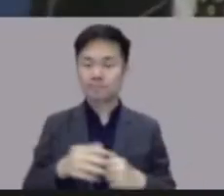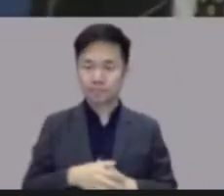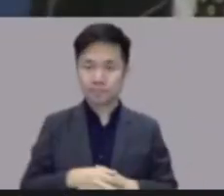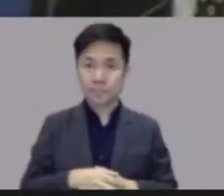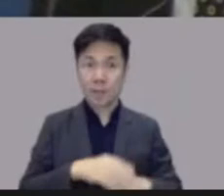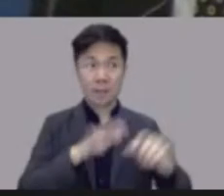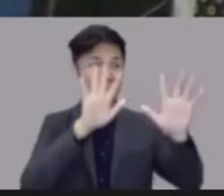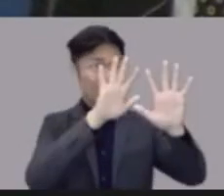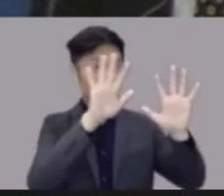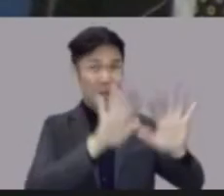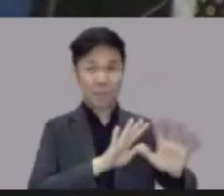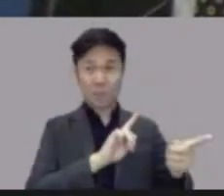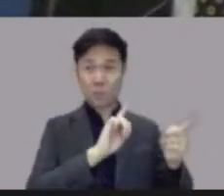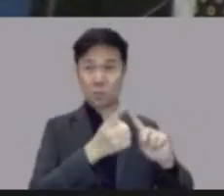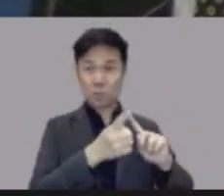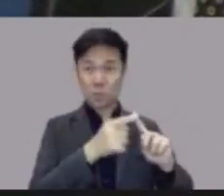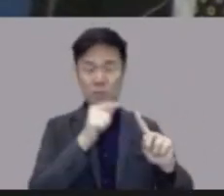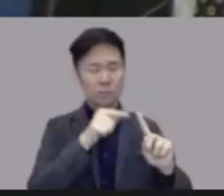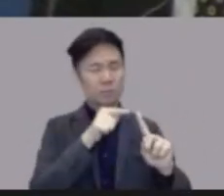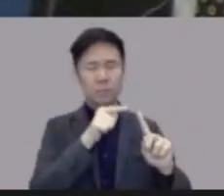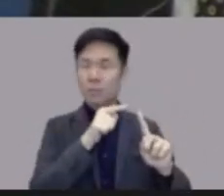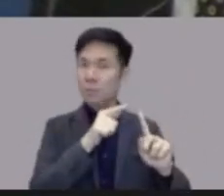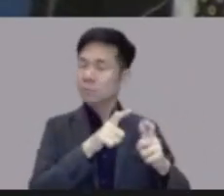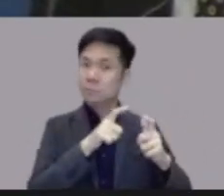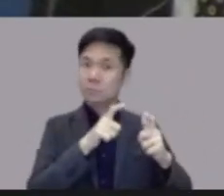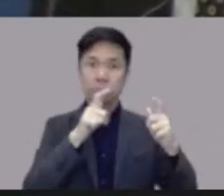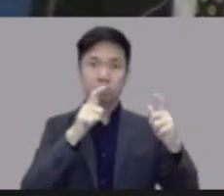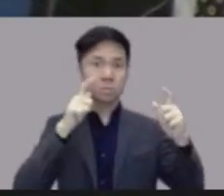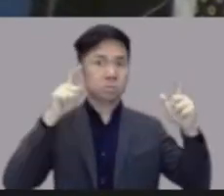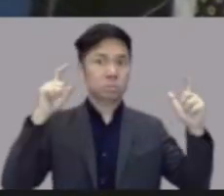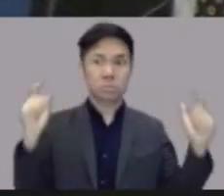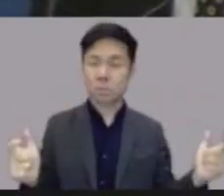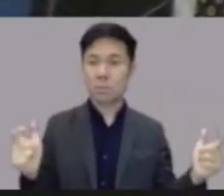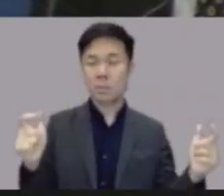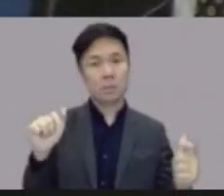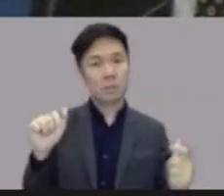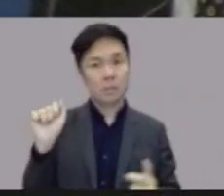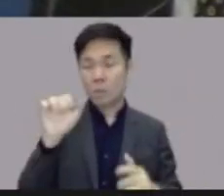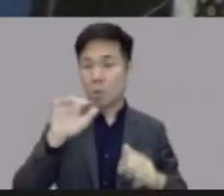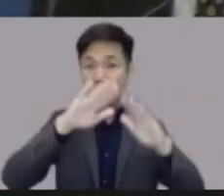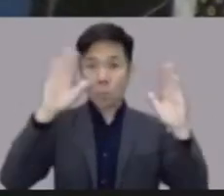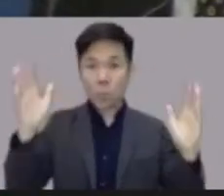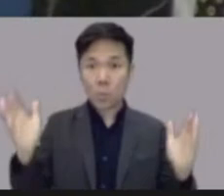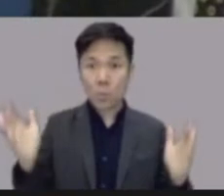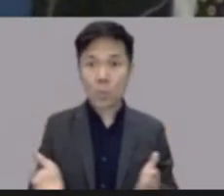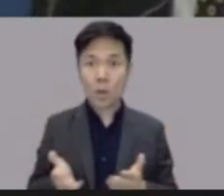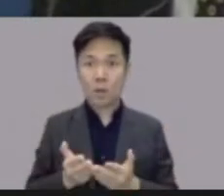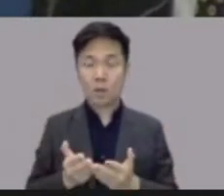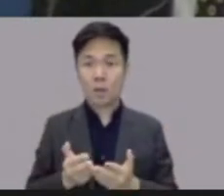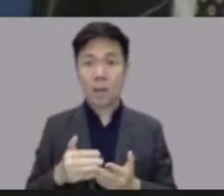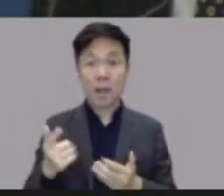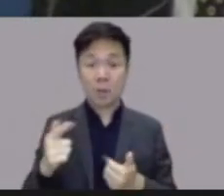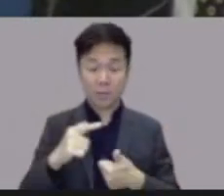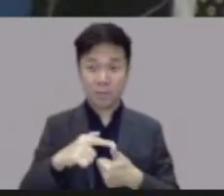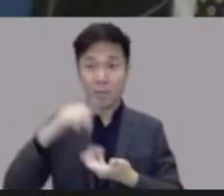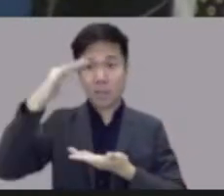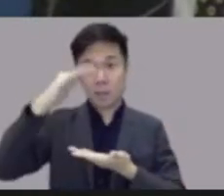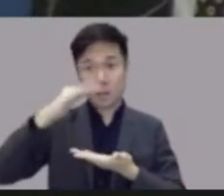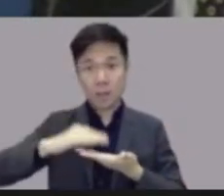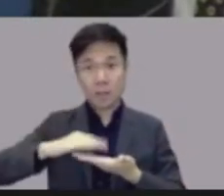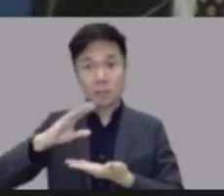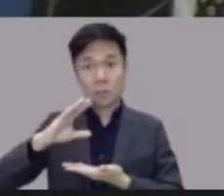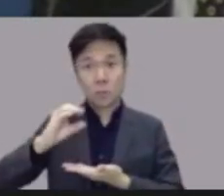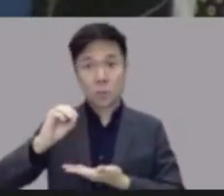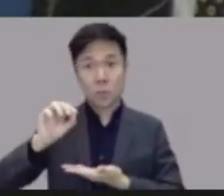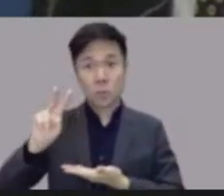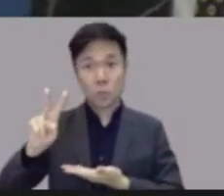challenges to overcome not just recently but globally in in our effort to achieve carbon neutrality by 2050 and